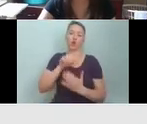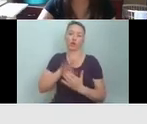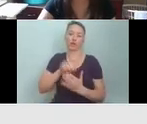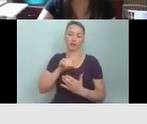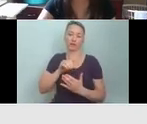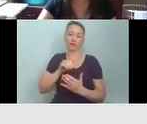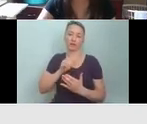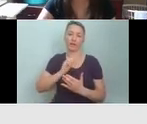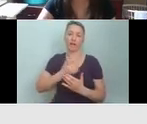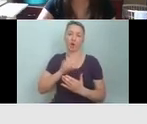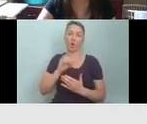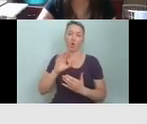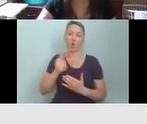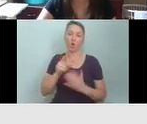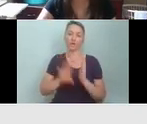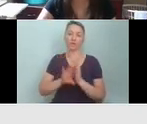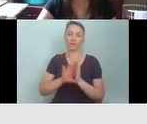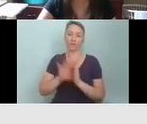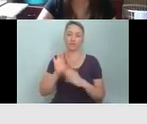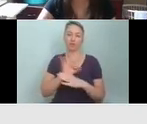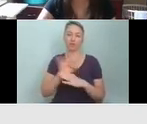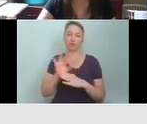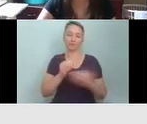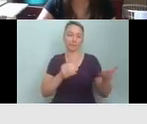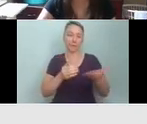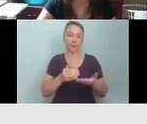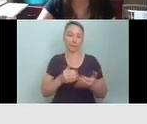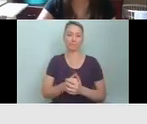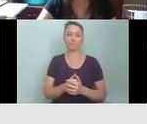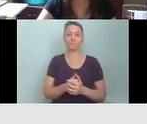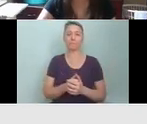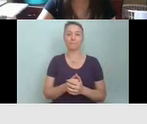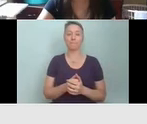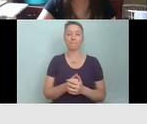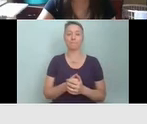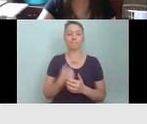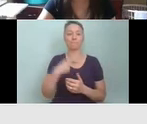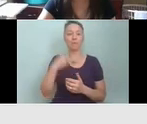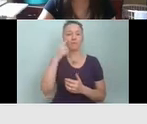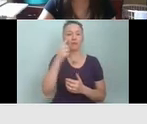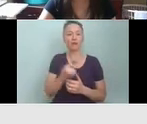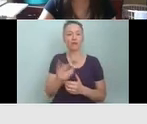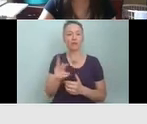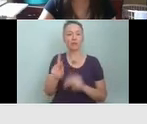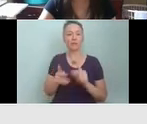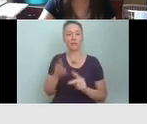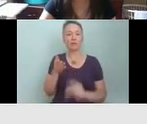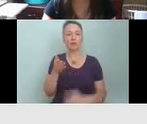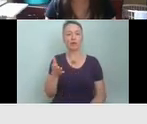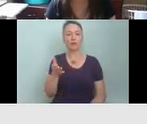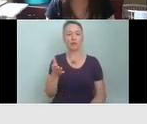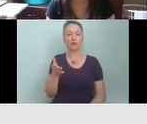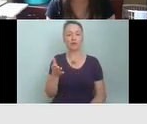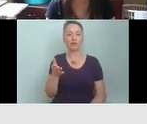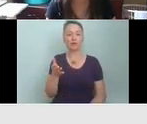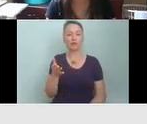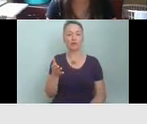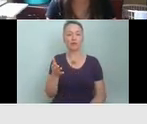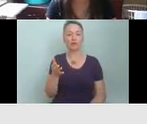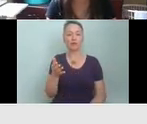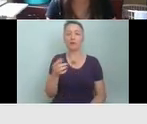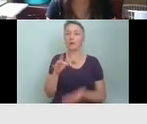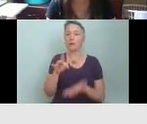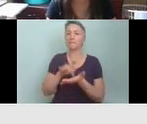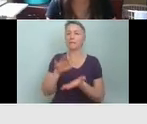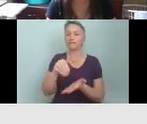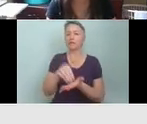function. So welcome, Michelle. And then I think there are a couple people that in the medical center learning